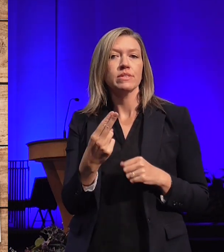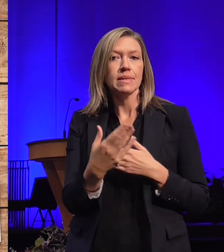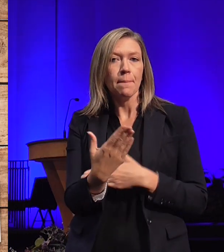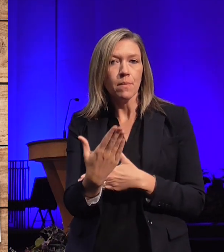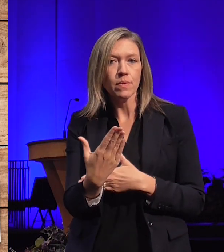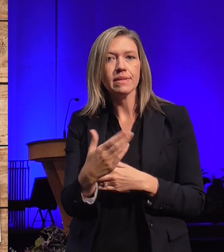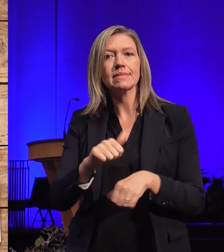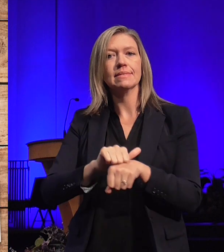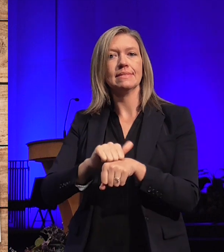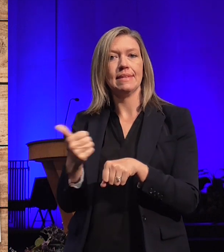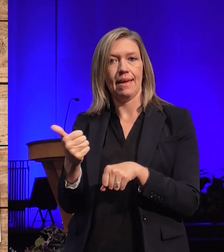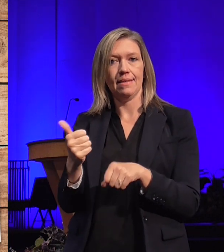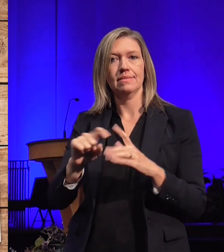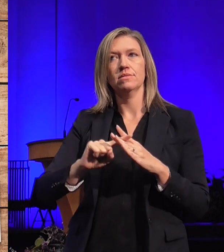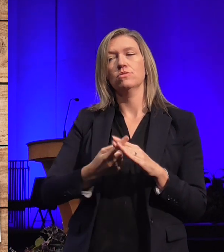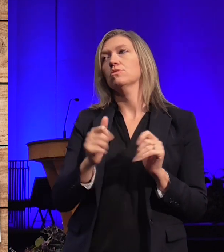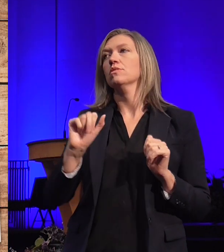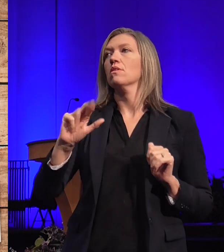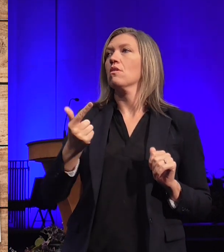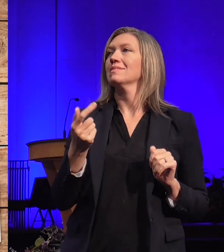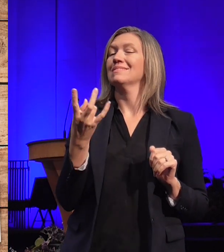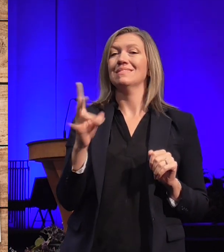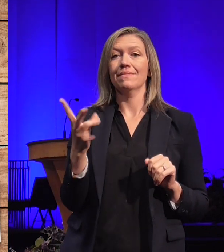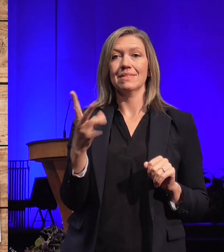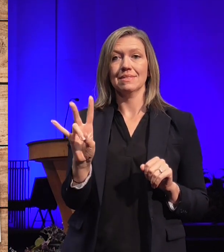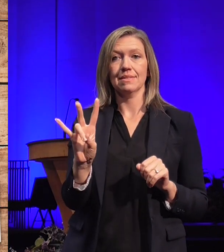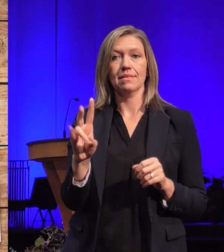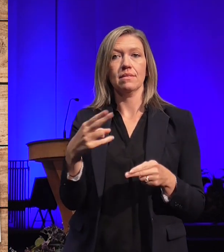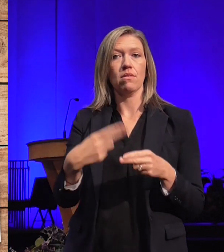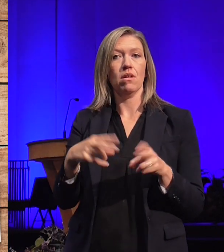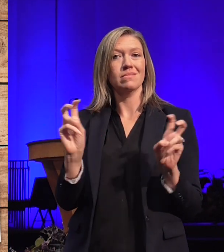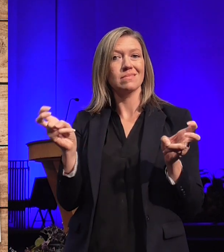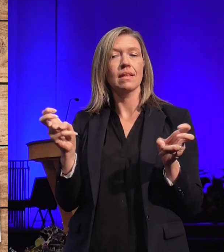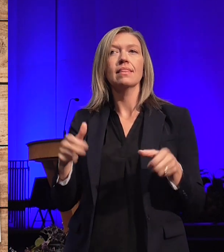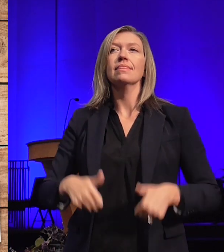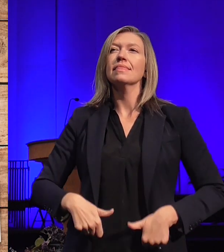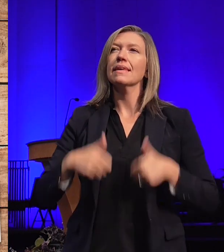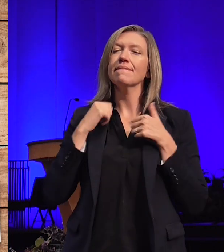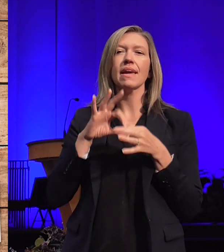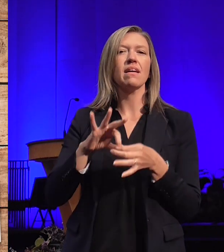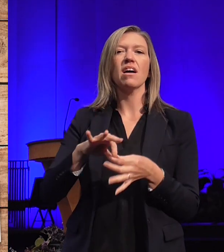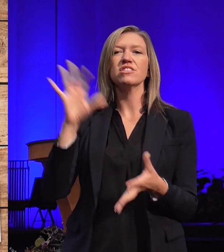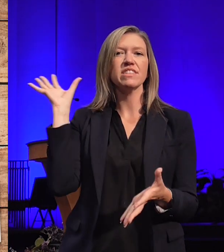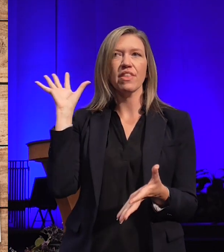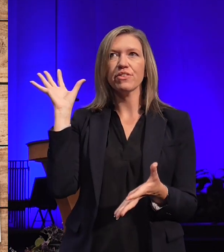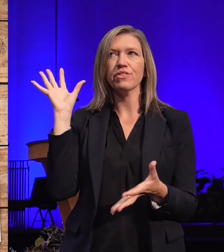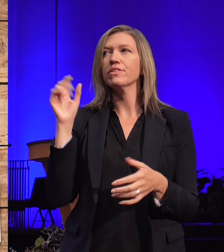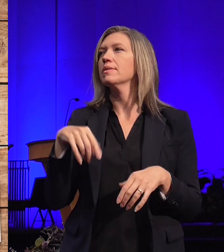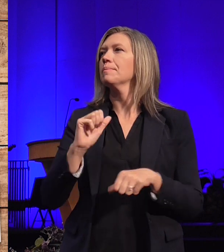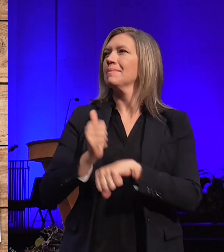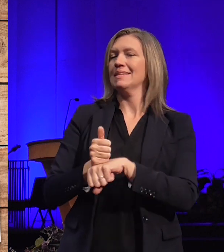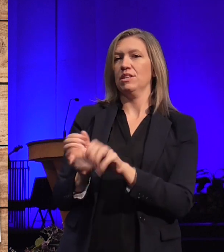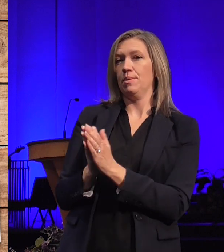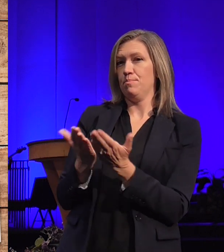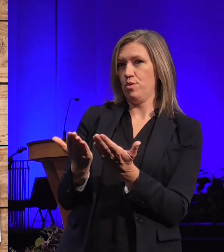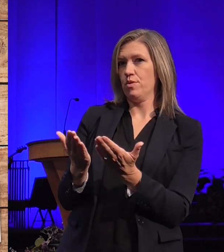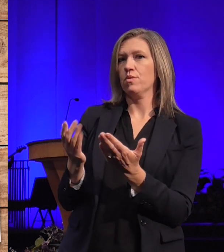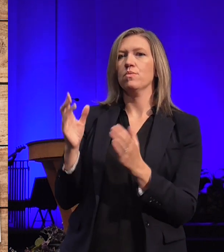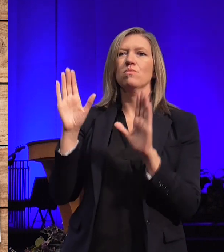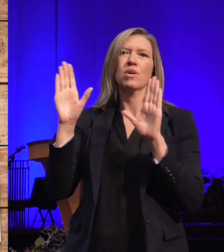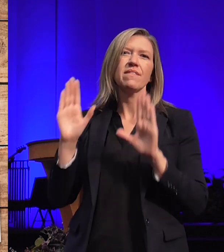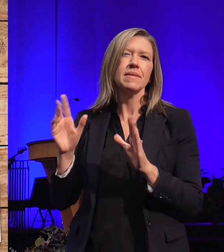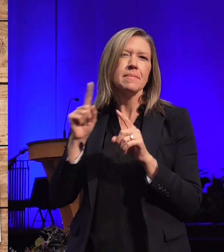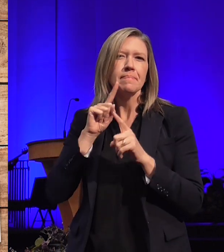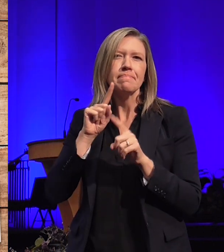at 10 a.m. beginning August 17th called Living Untethered, based on the book by the wonderful and popular